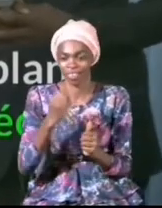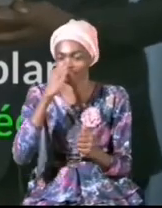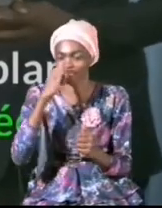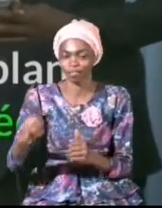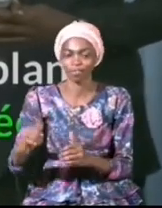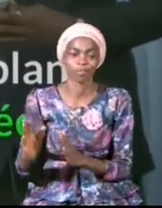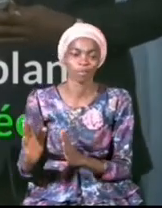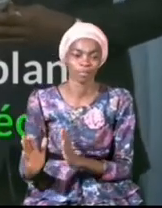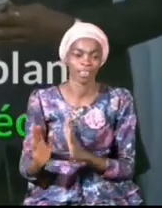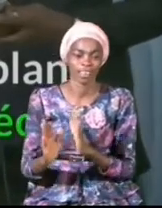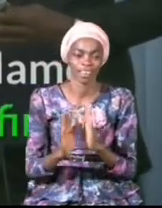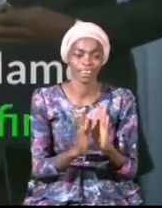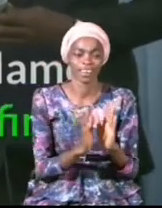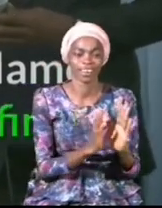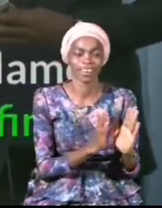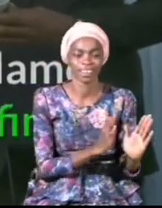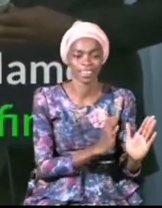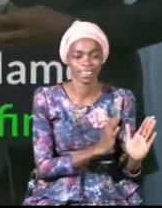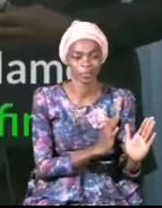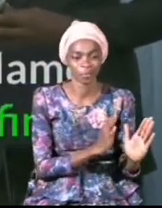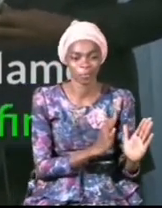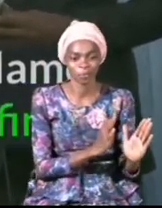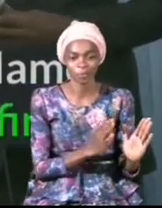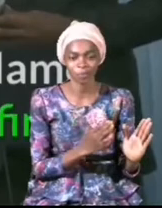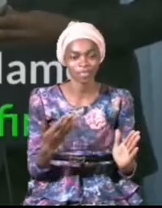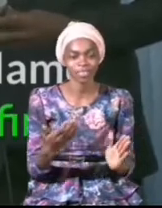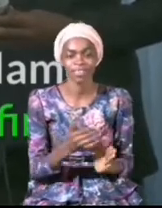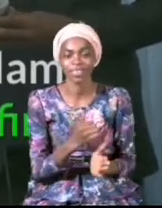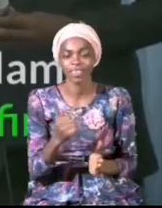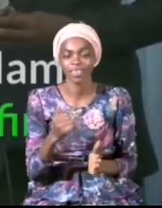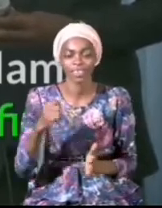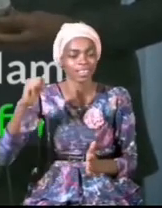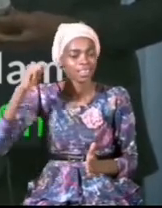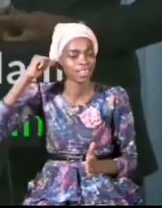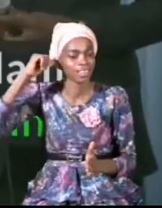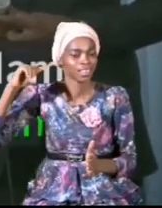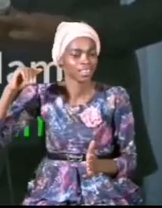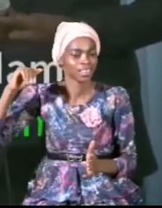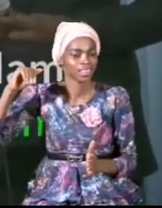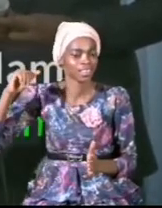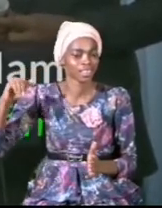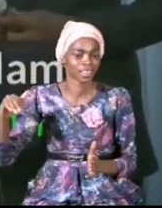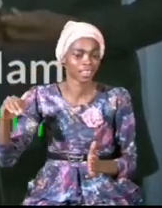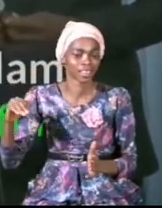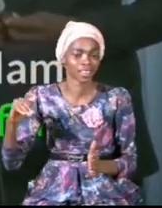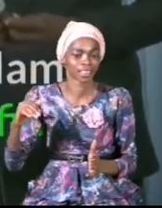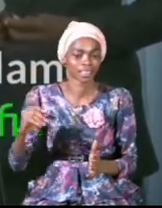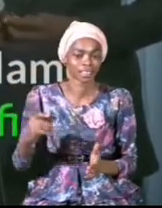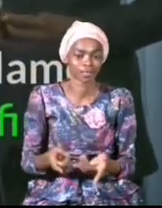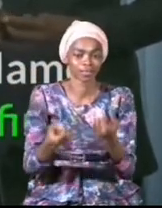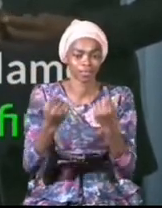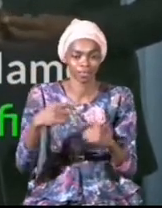plan. There's a gold emerging from